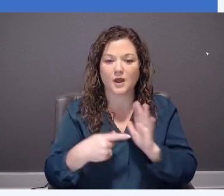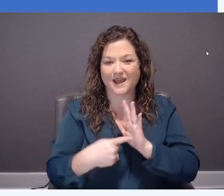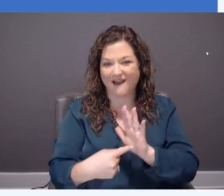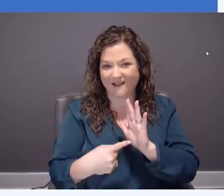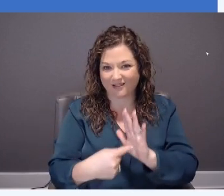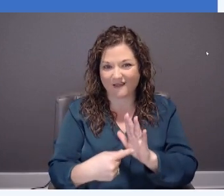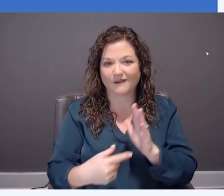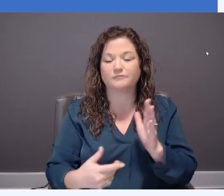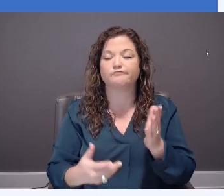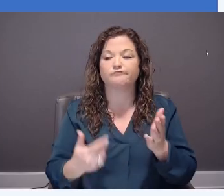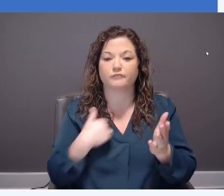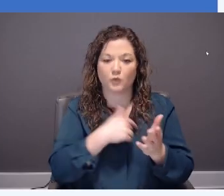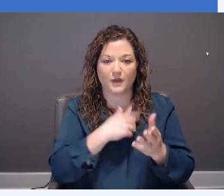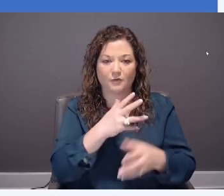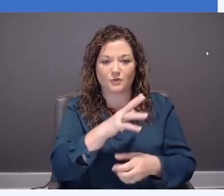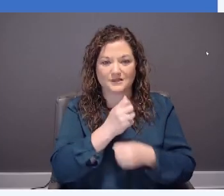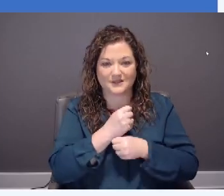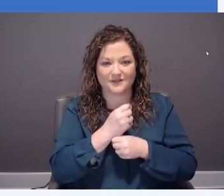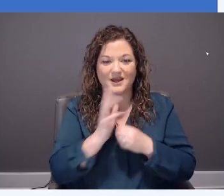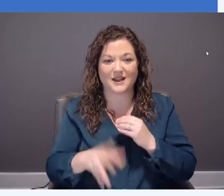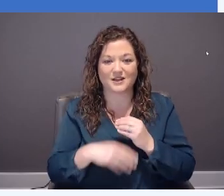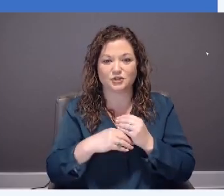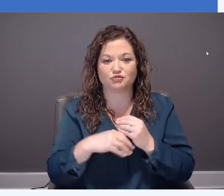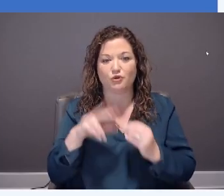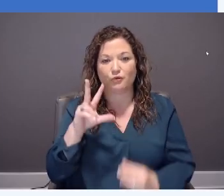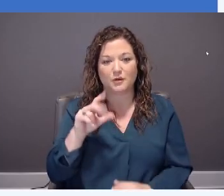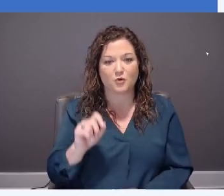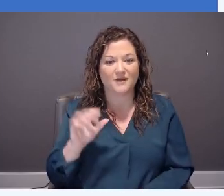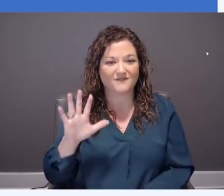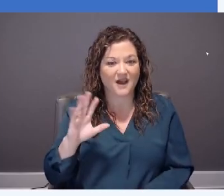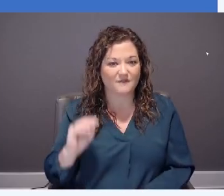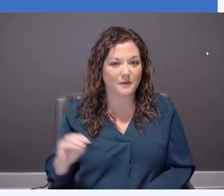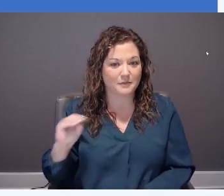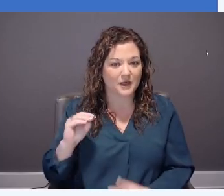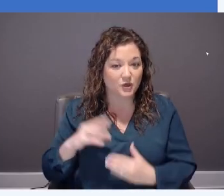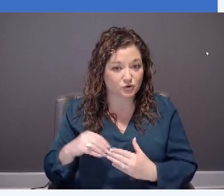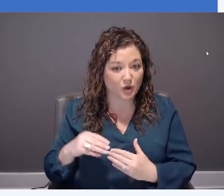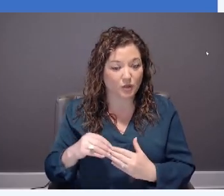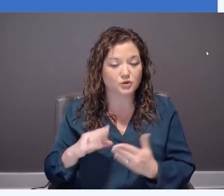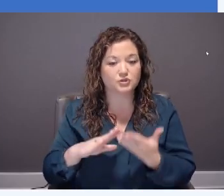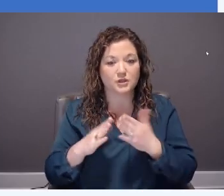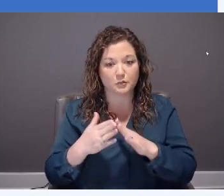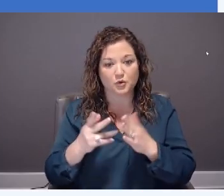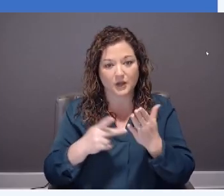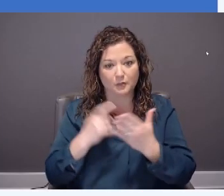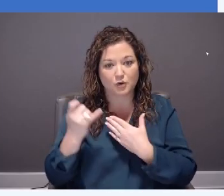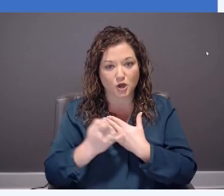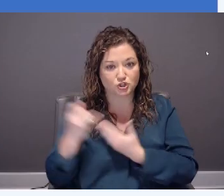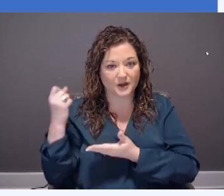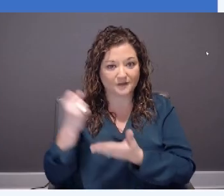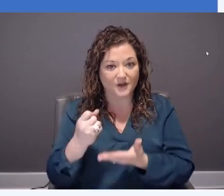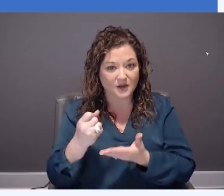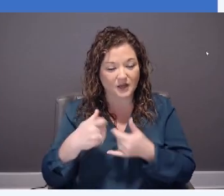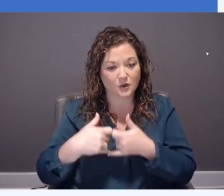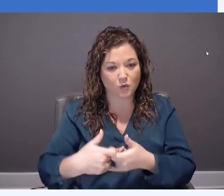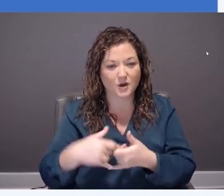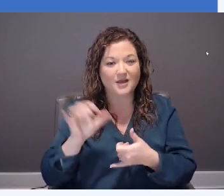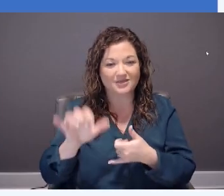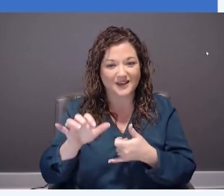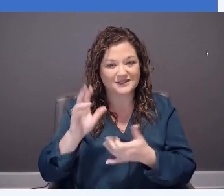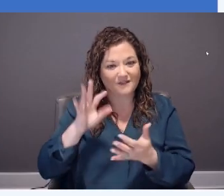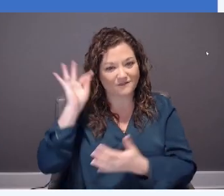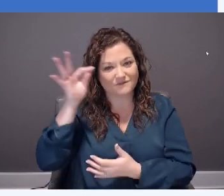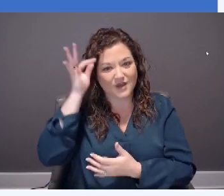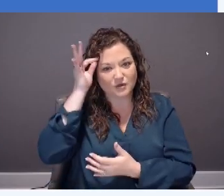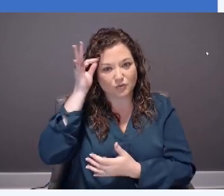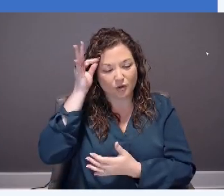additional $3.5 million in community project funding award, which was one of the federal appropriations that we